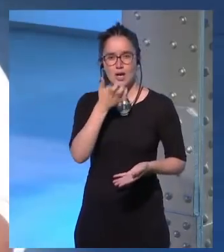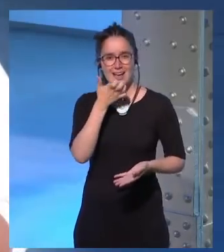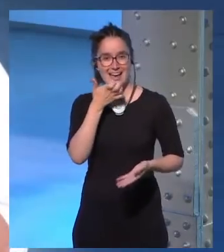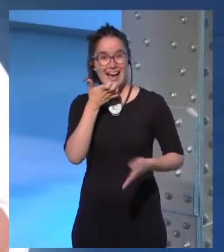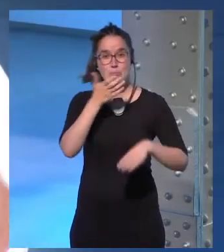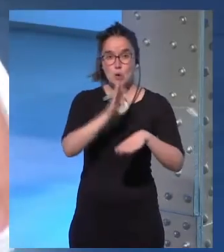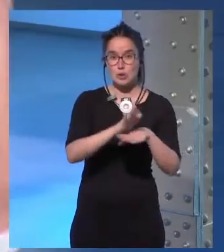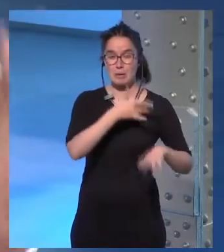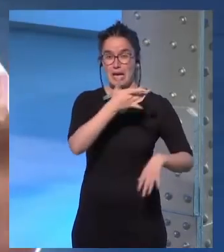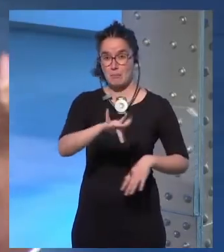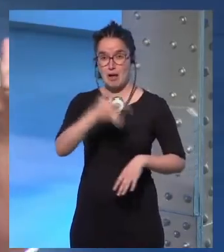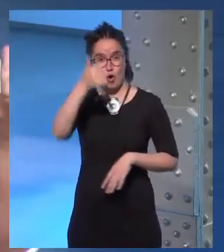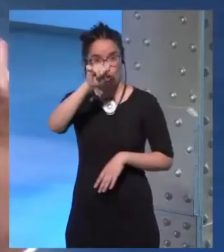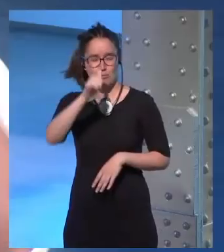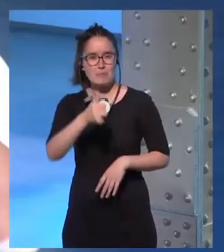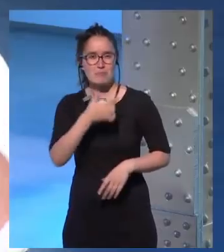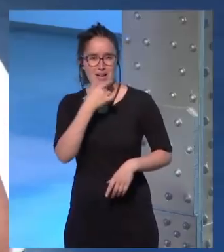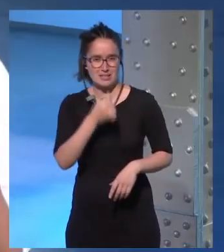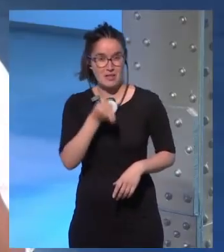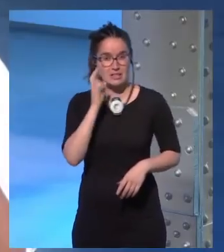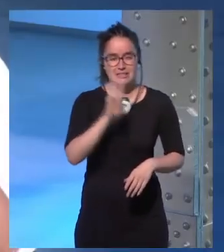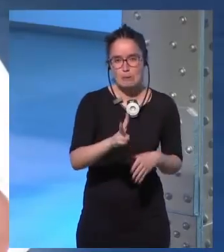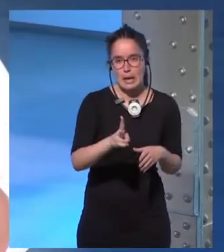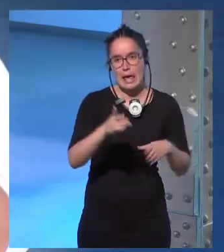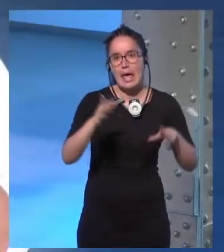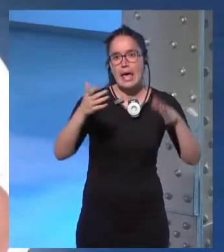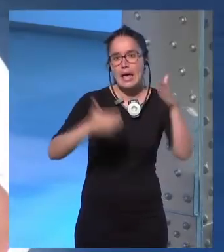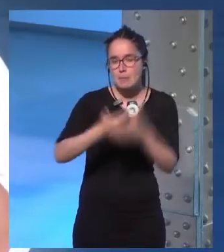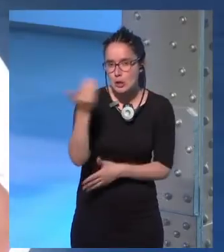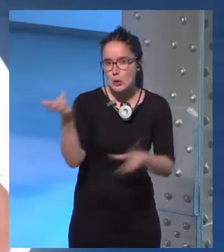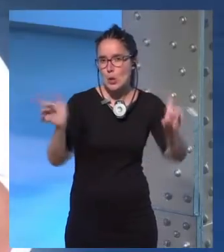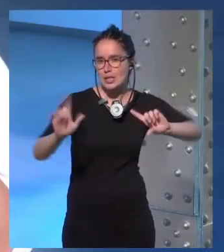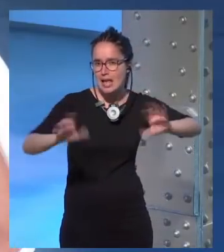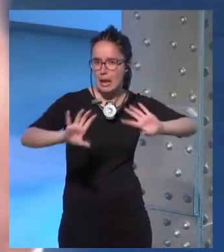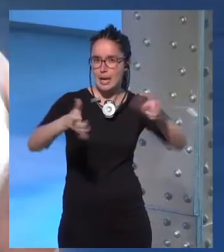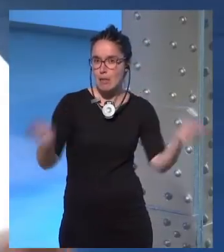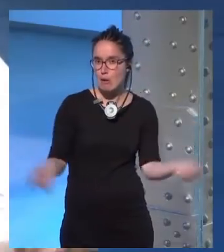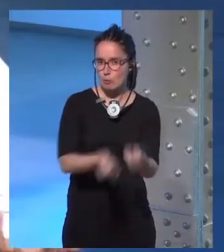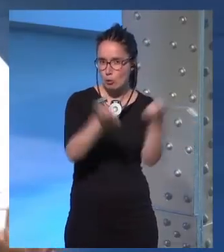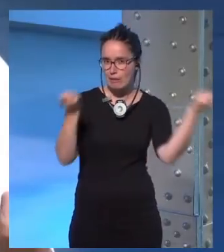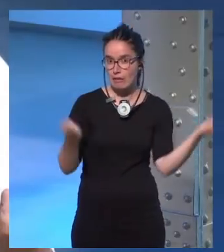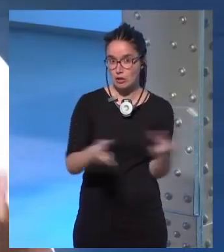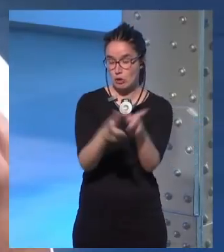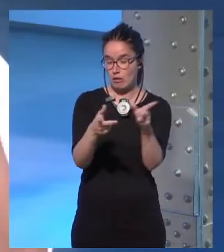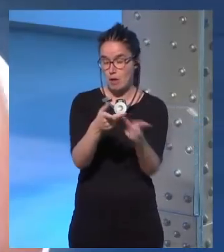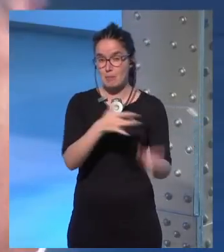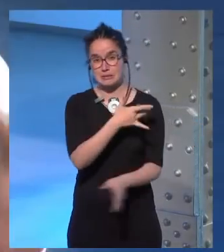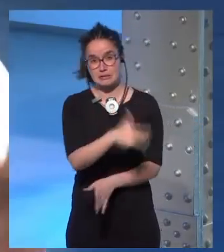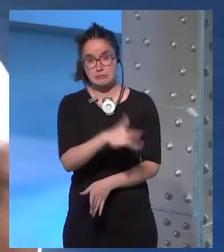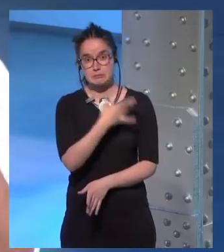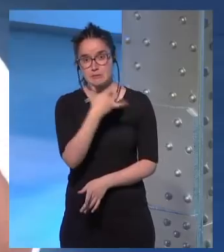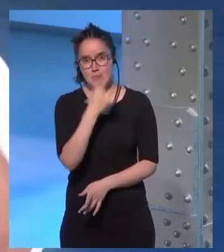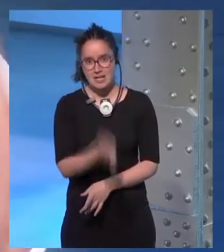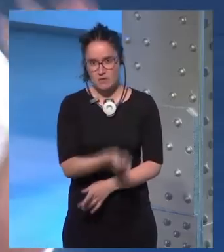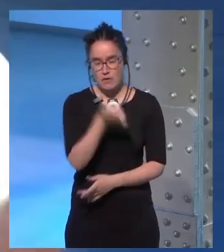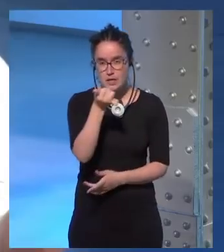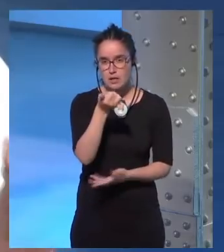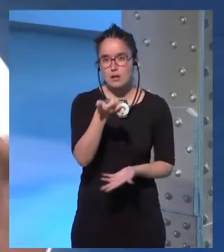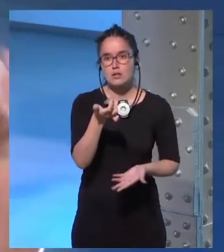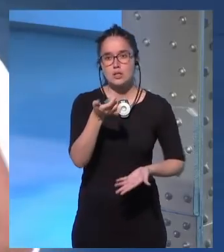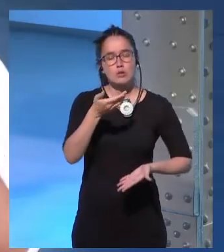right, using the Lolita example again, we're invited to understand monsters. I talk about True